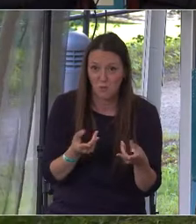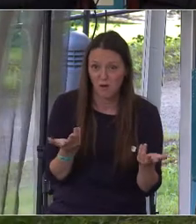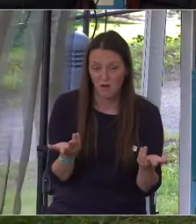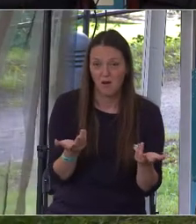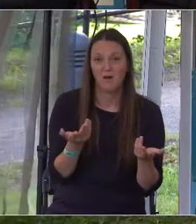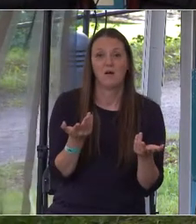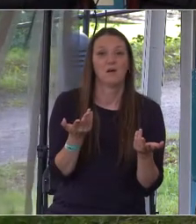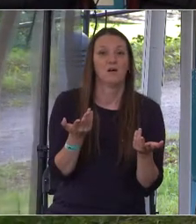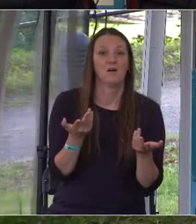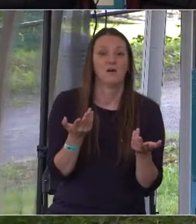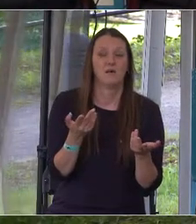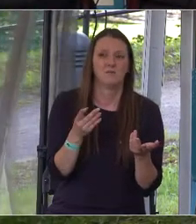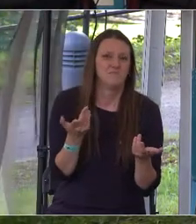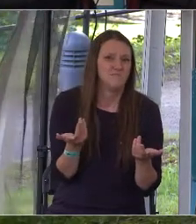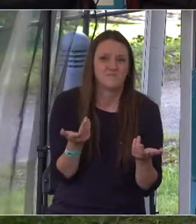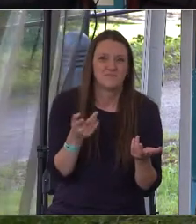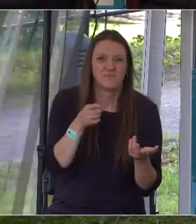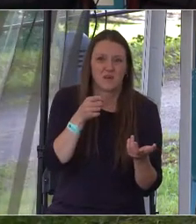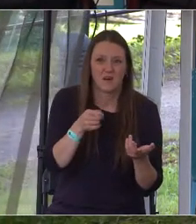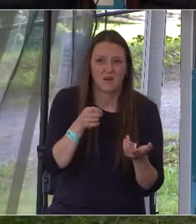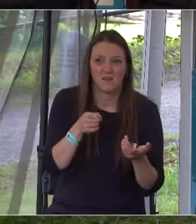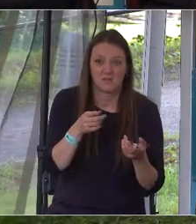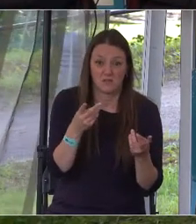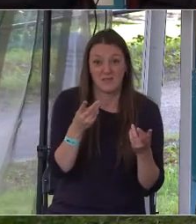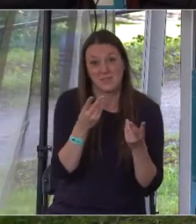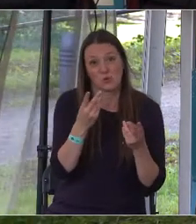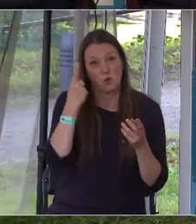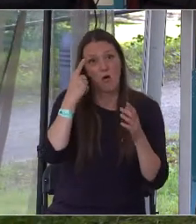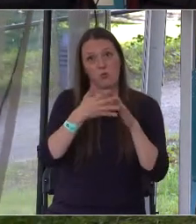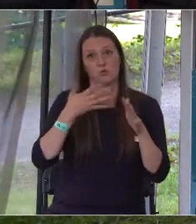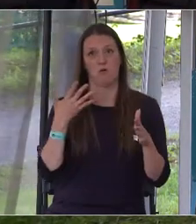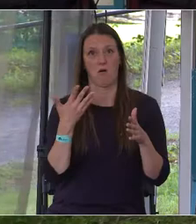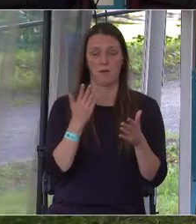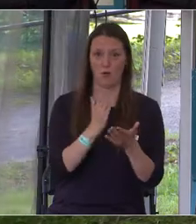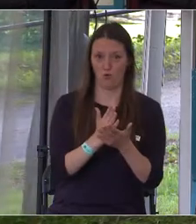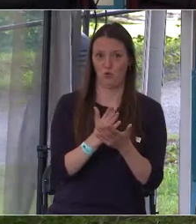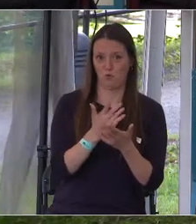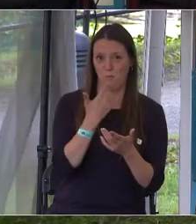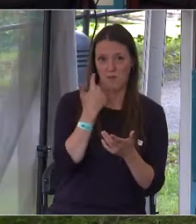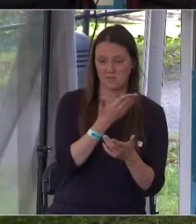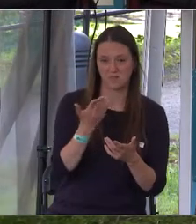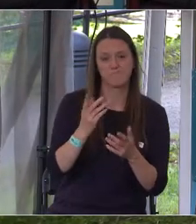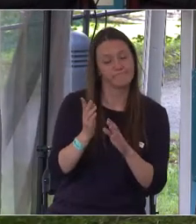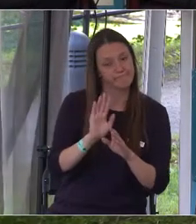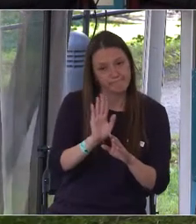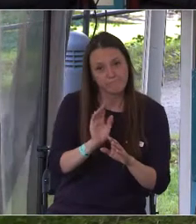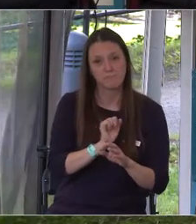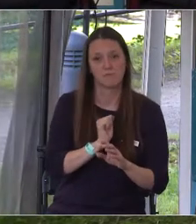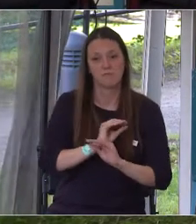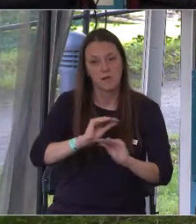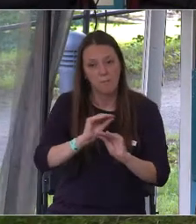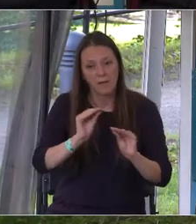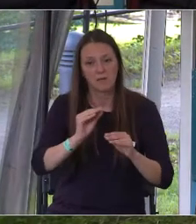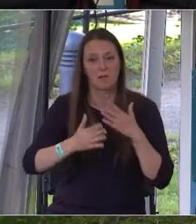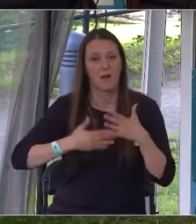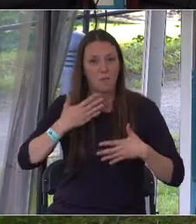people to keep their life. And that is what we have to look at about to understand. So if we can complete ourselves out of that, that is the most important